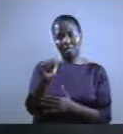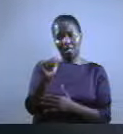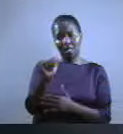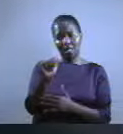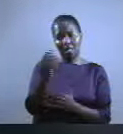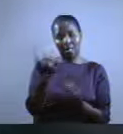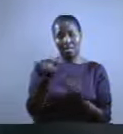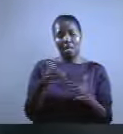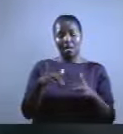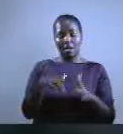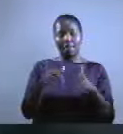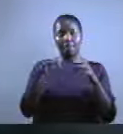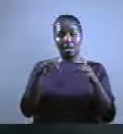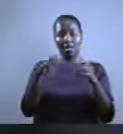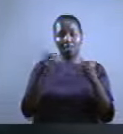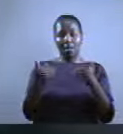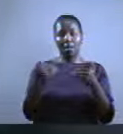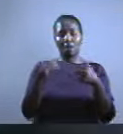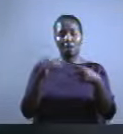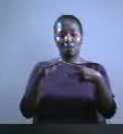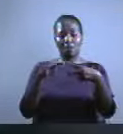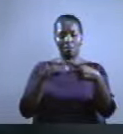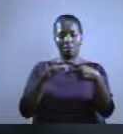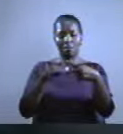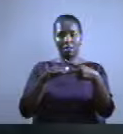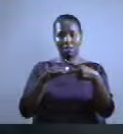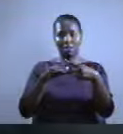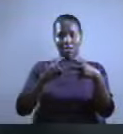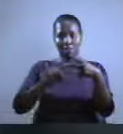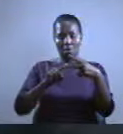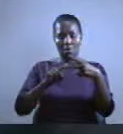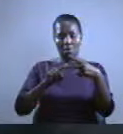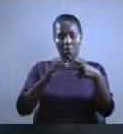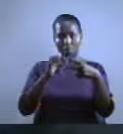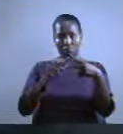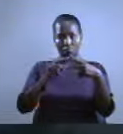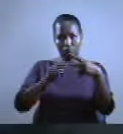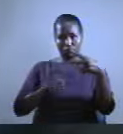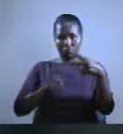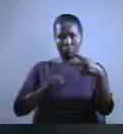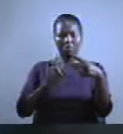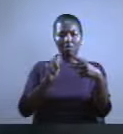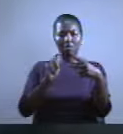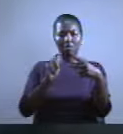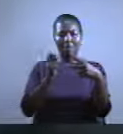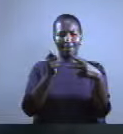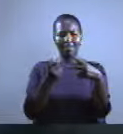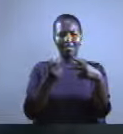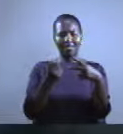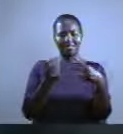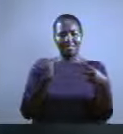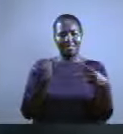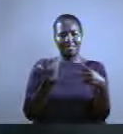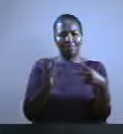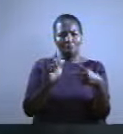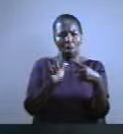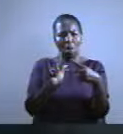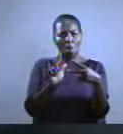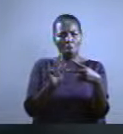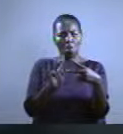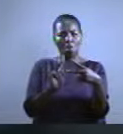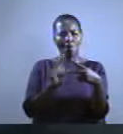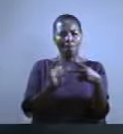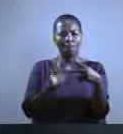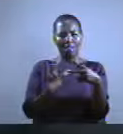that the House postpones the second order of the day, the second reading of the Financial Services Laws General Amendment